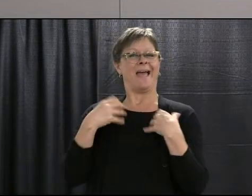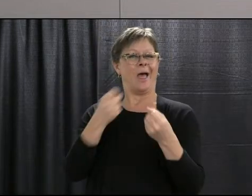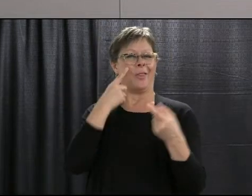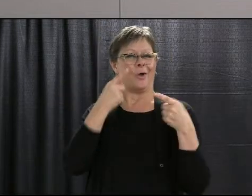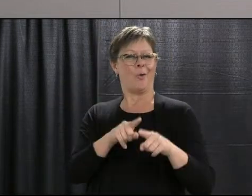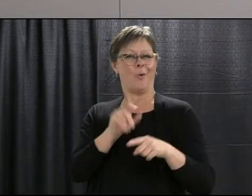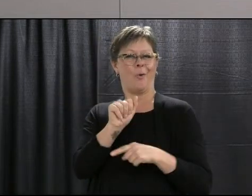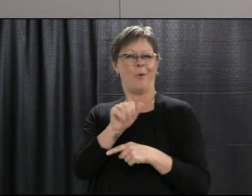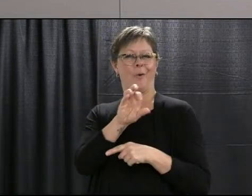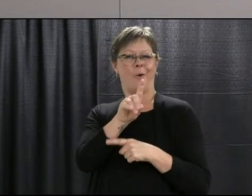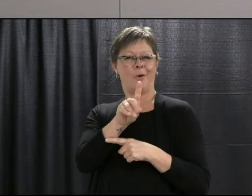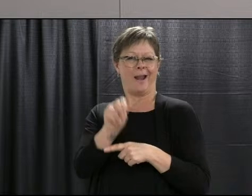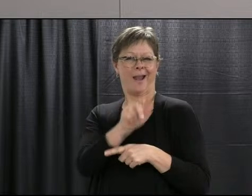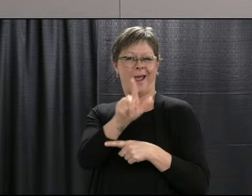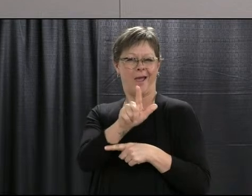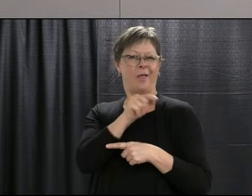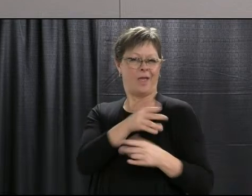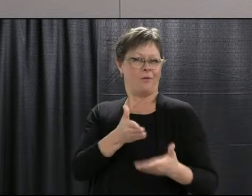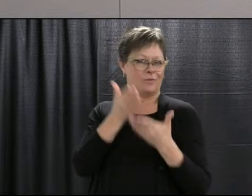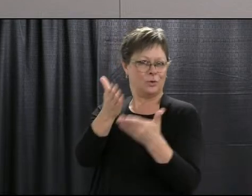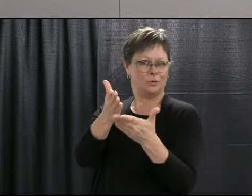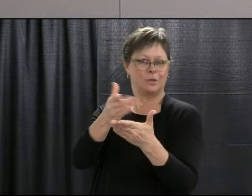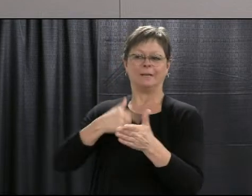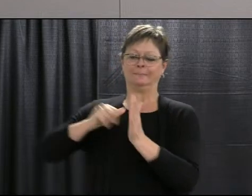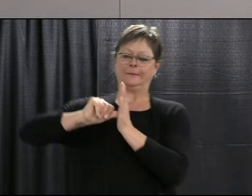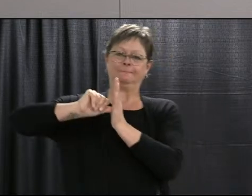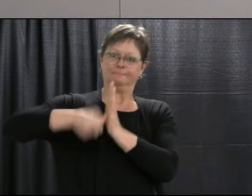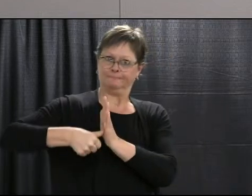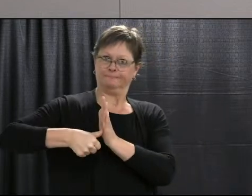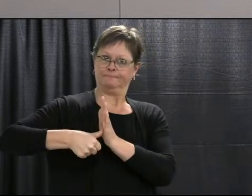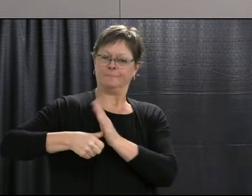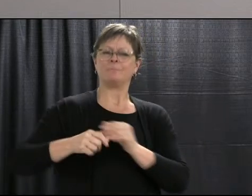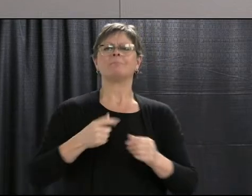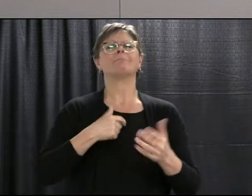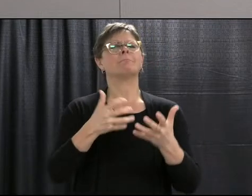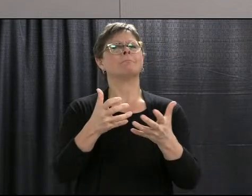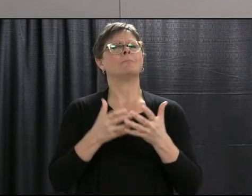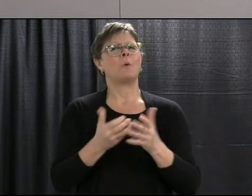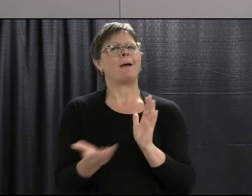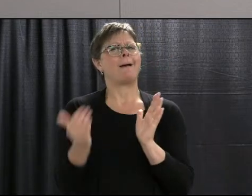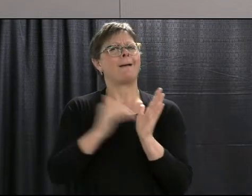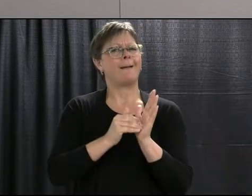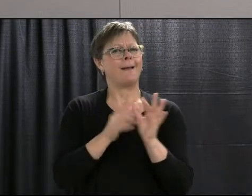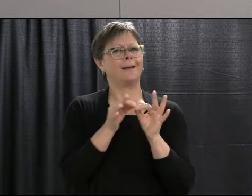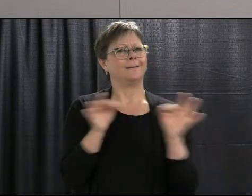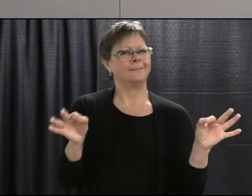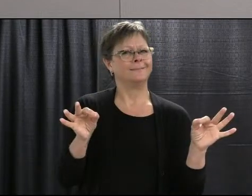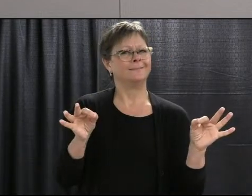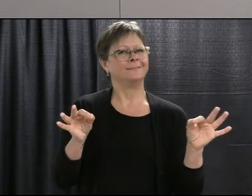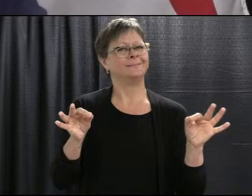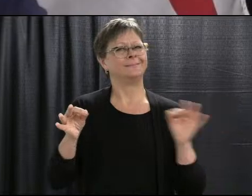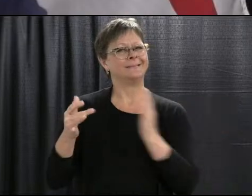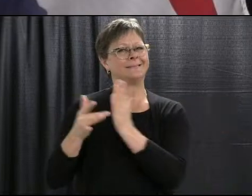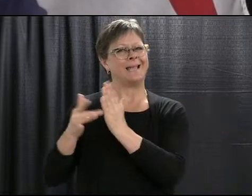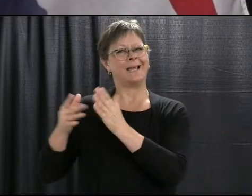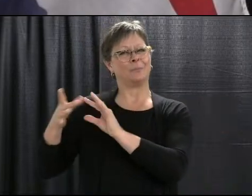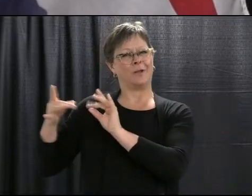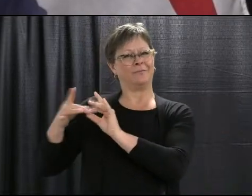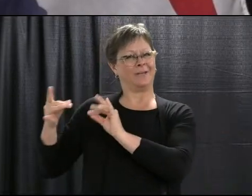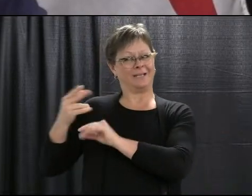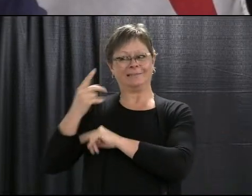Accord. And I just would like to repeat a phrase that was mentioned in the tech briefing. For